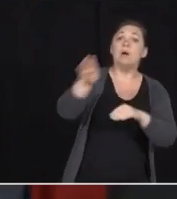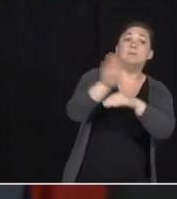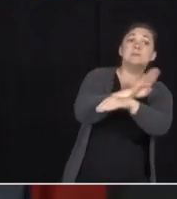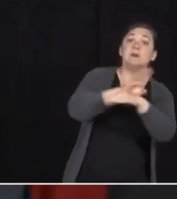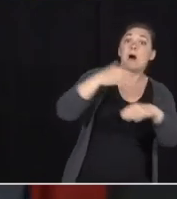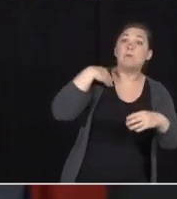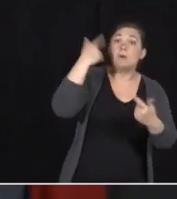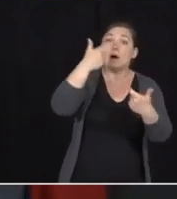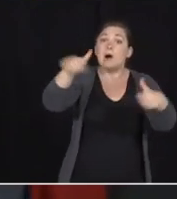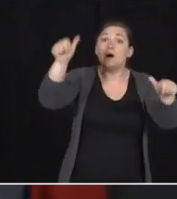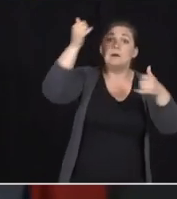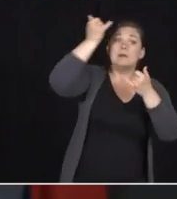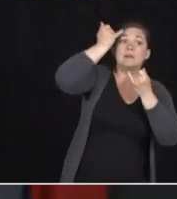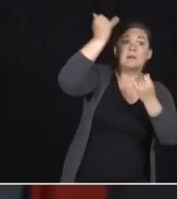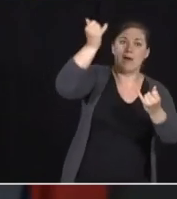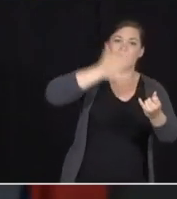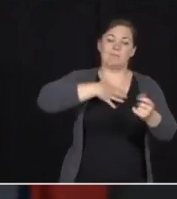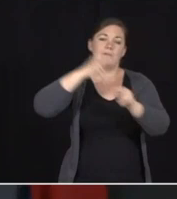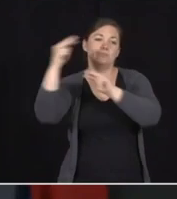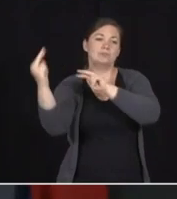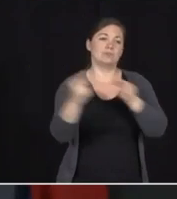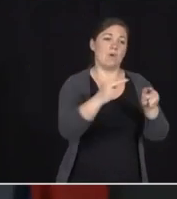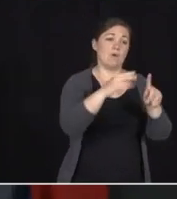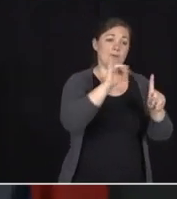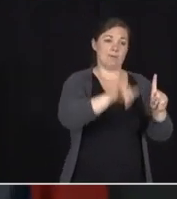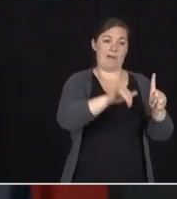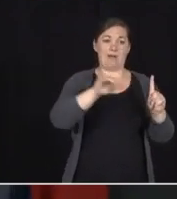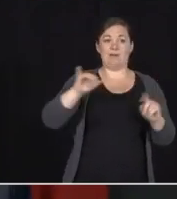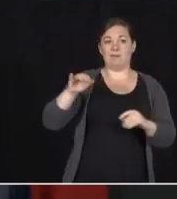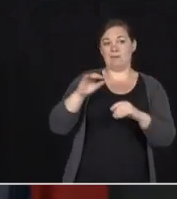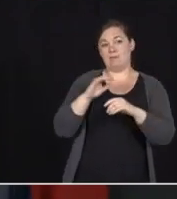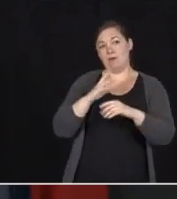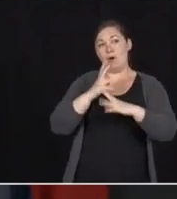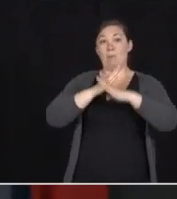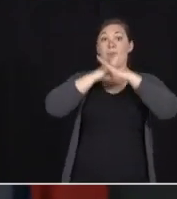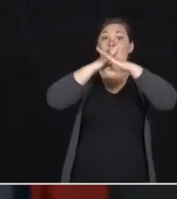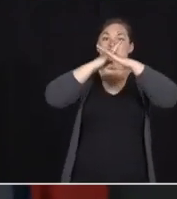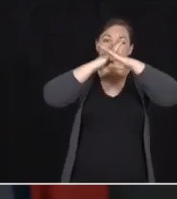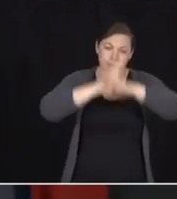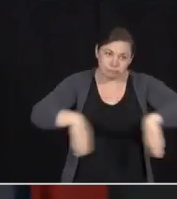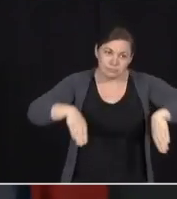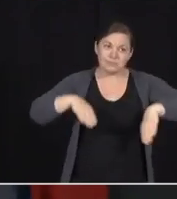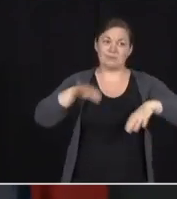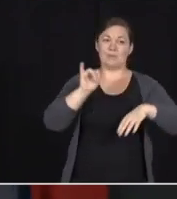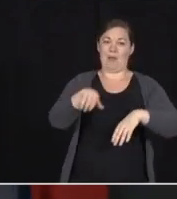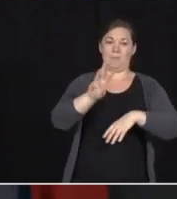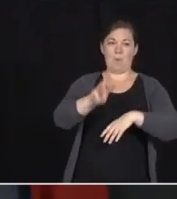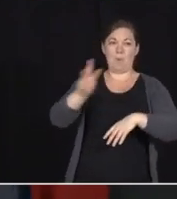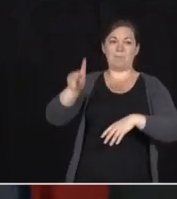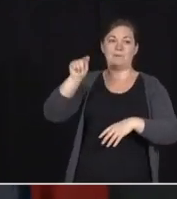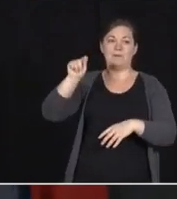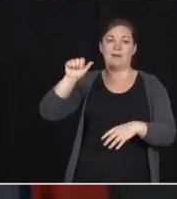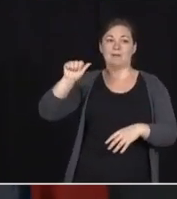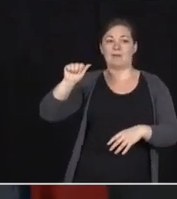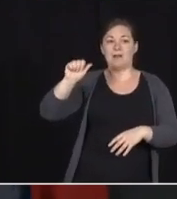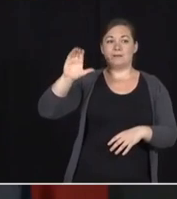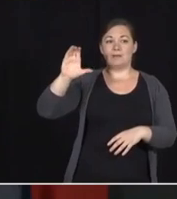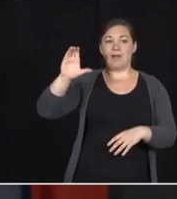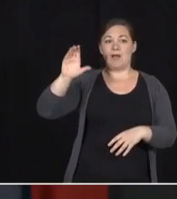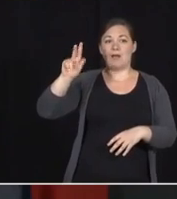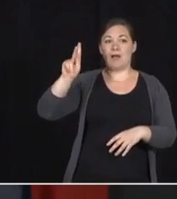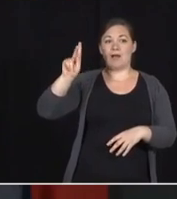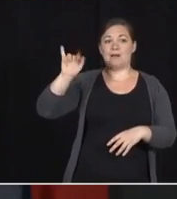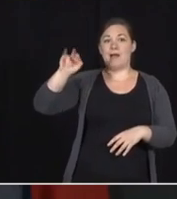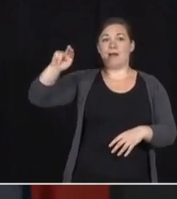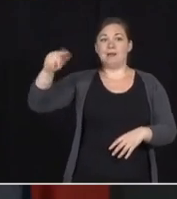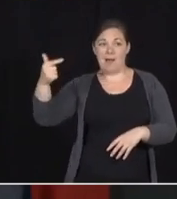through the Tackling the Barrier website that we've been able to put up and launch, because we want to be able to support small businesses and businesses through